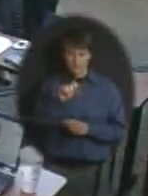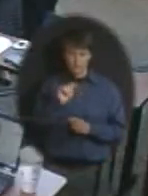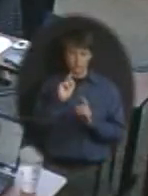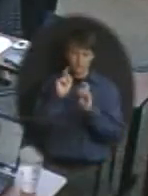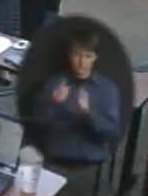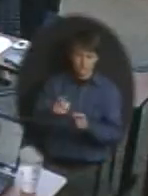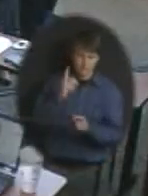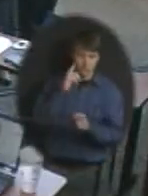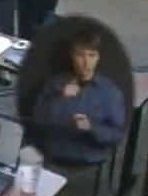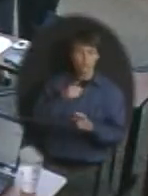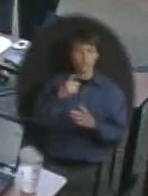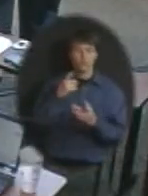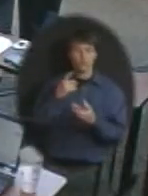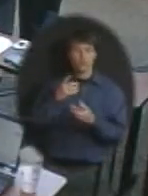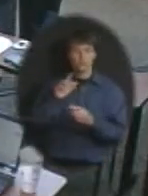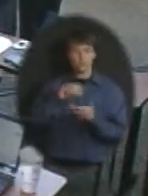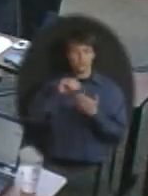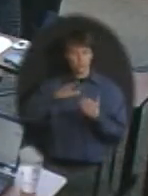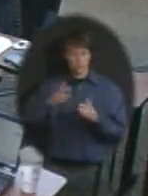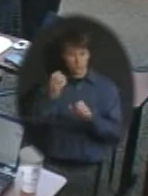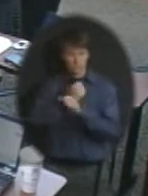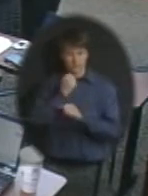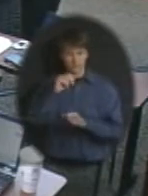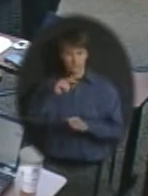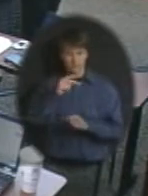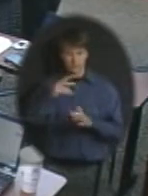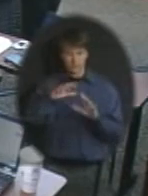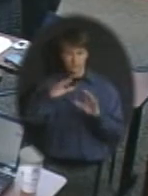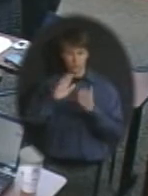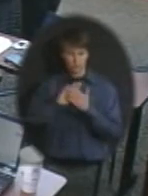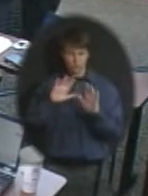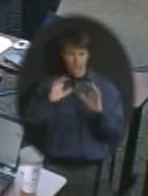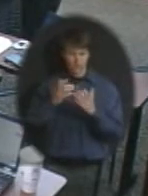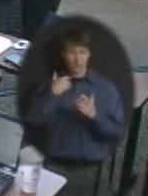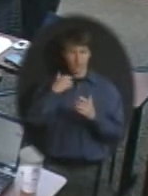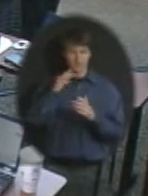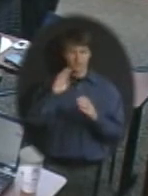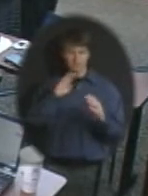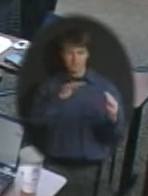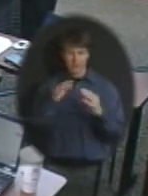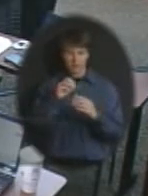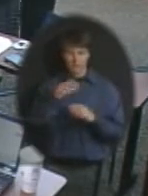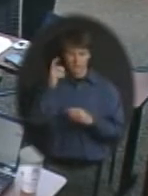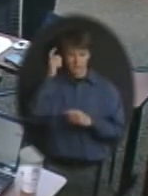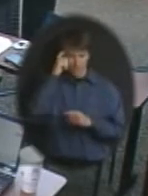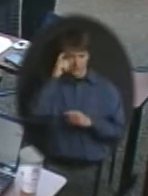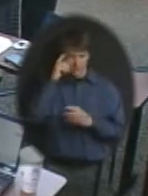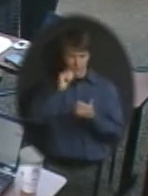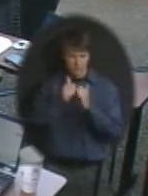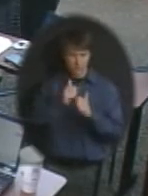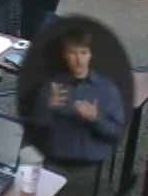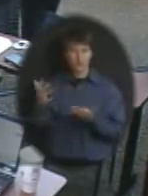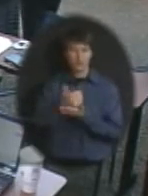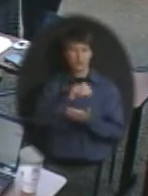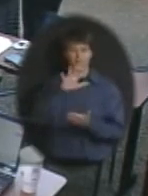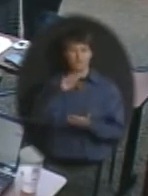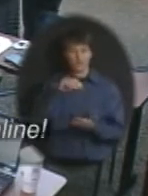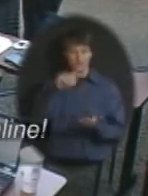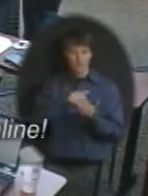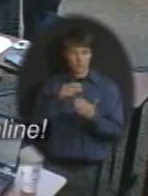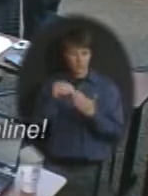in 2011, her students won the secondary school category of the Battle of the Brains competition and earned a $50,000 grant for their school.